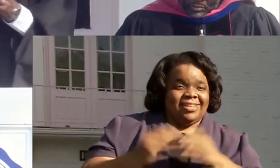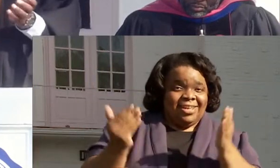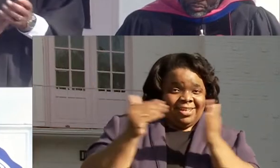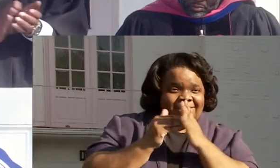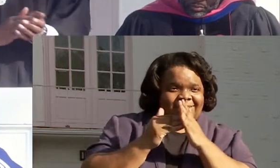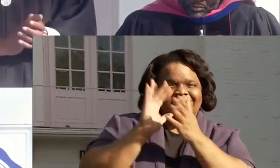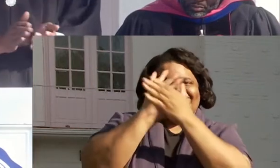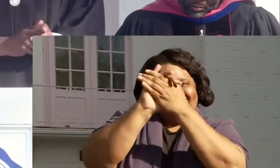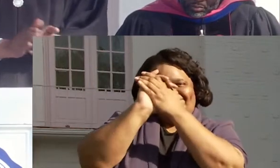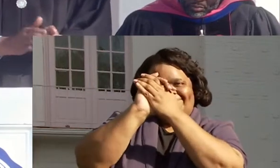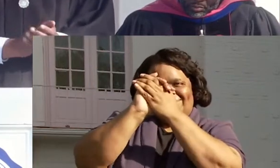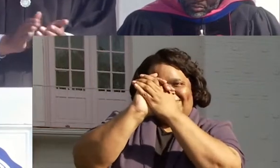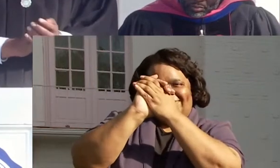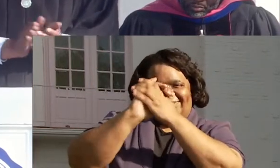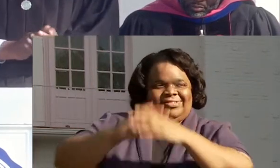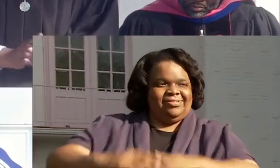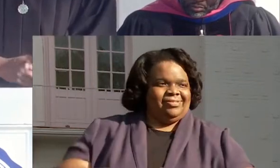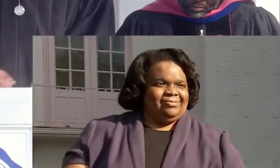congratulations.